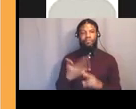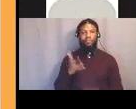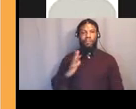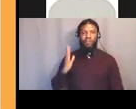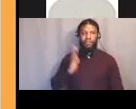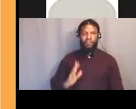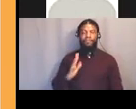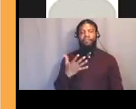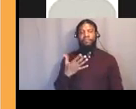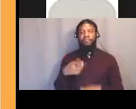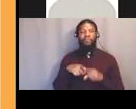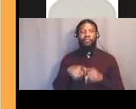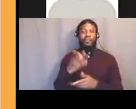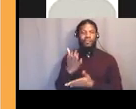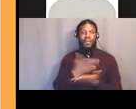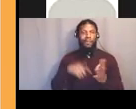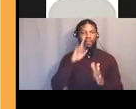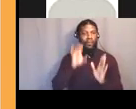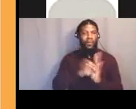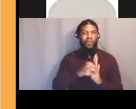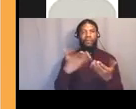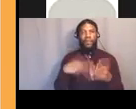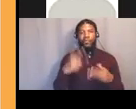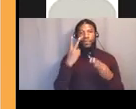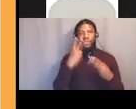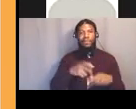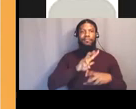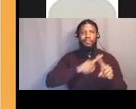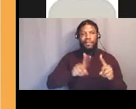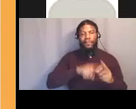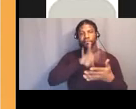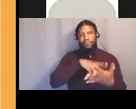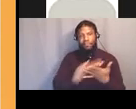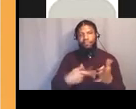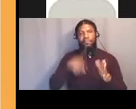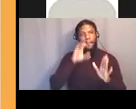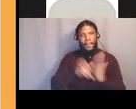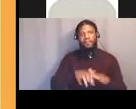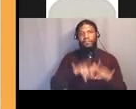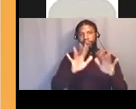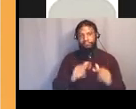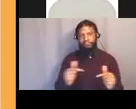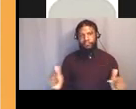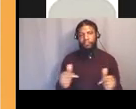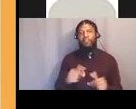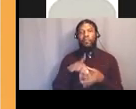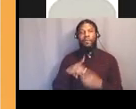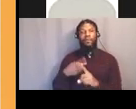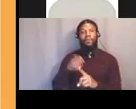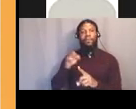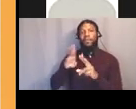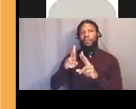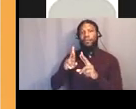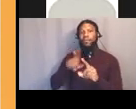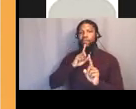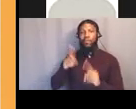the images and graphs that y'all saw around funding was from this report. If you want to learn more about the drug